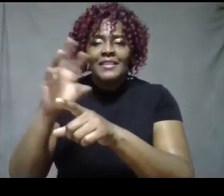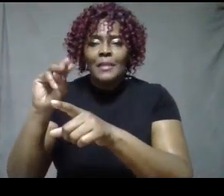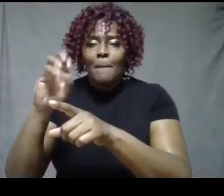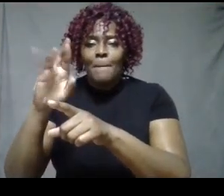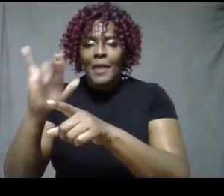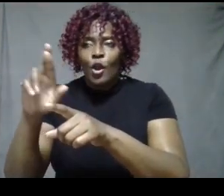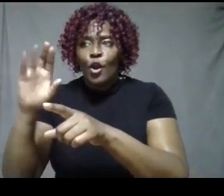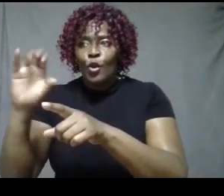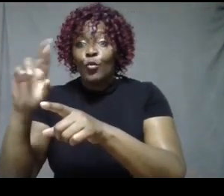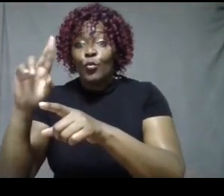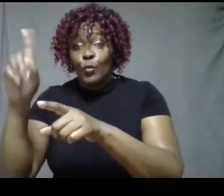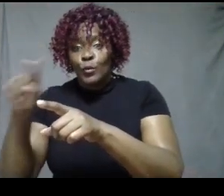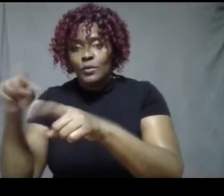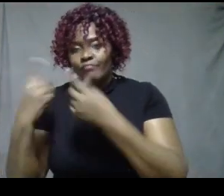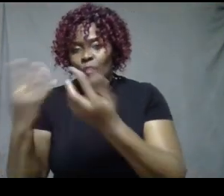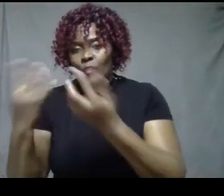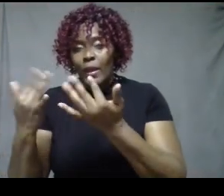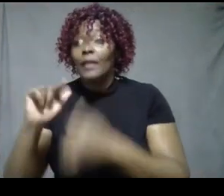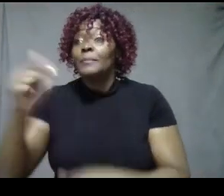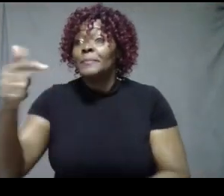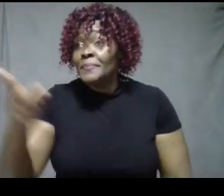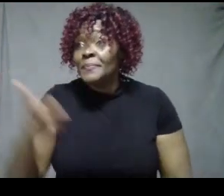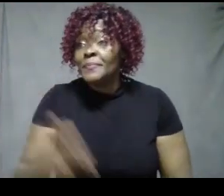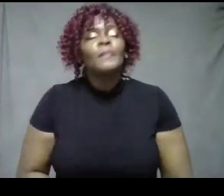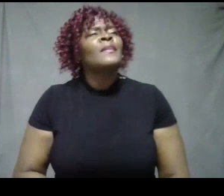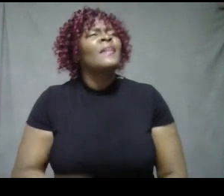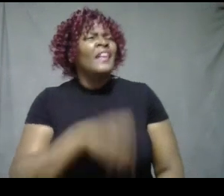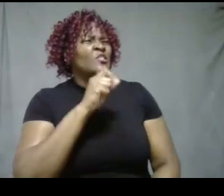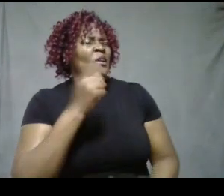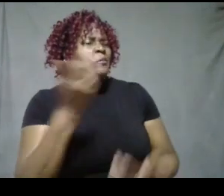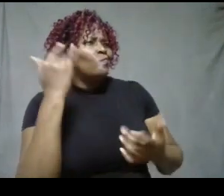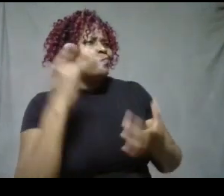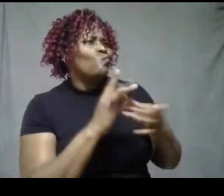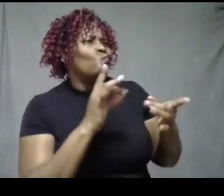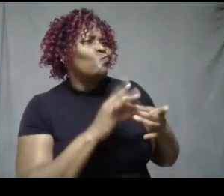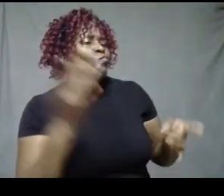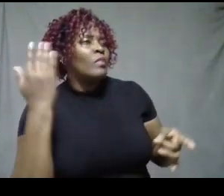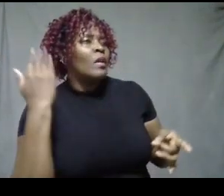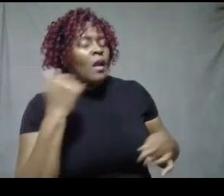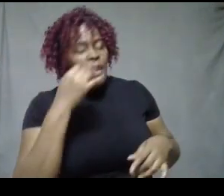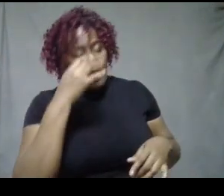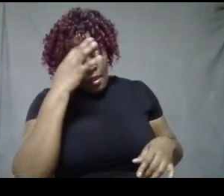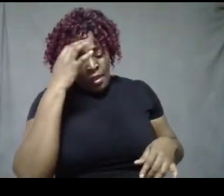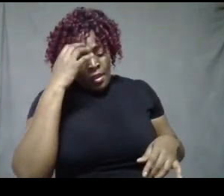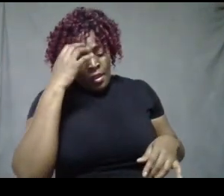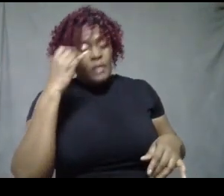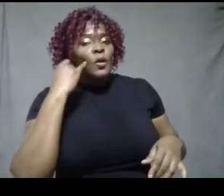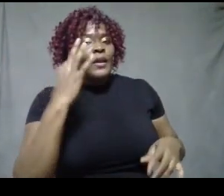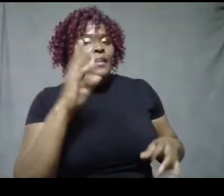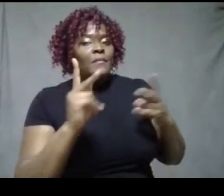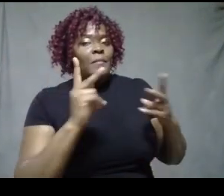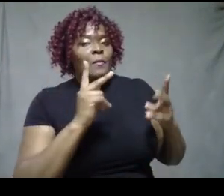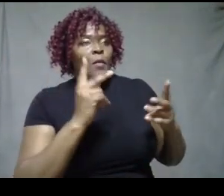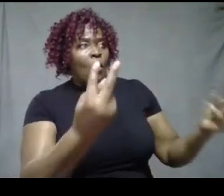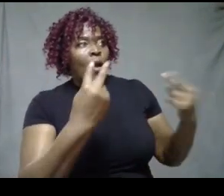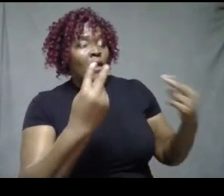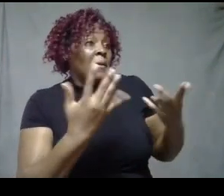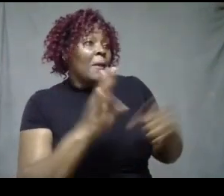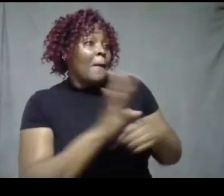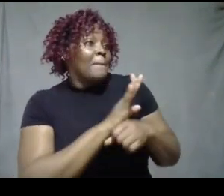As we talked about previously, just so that if anybody's watching here, like let's say any business